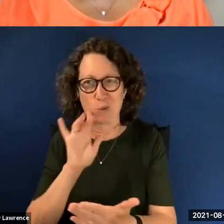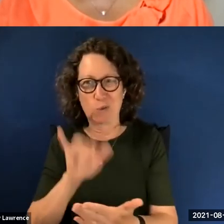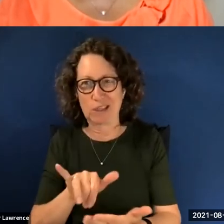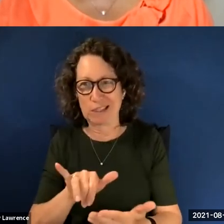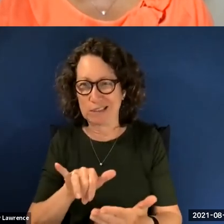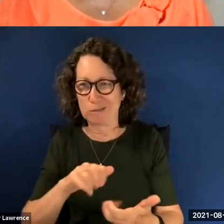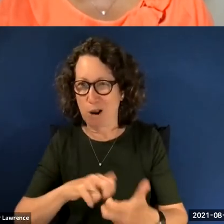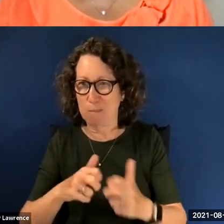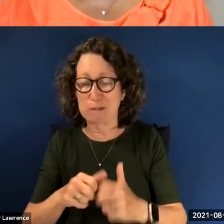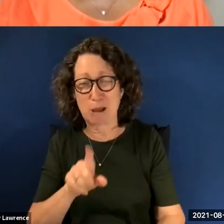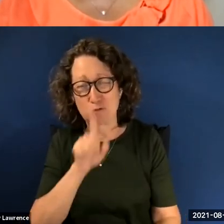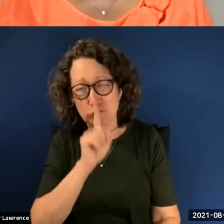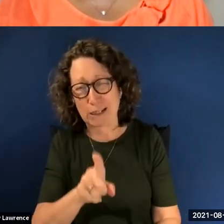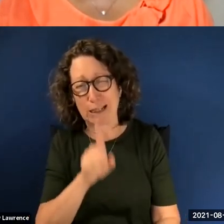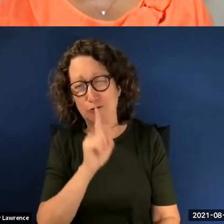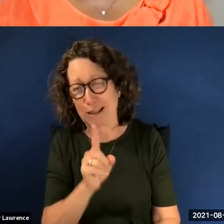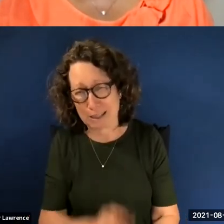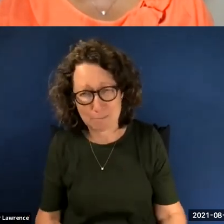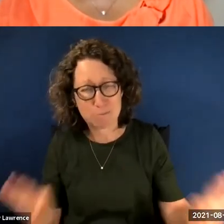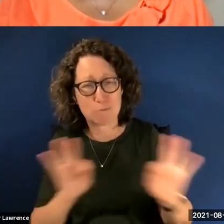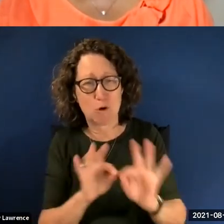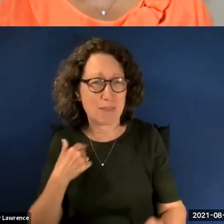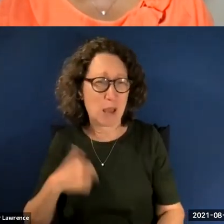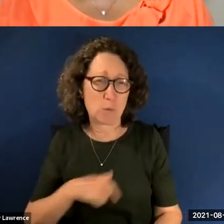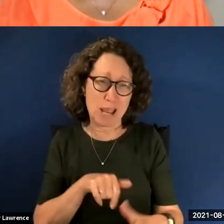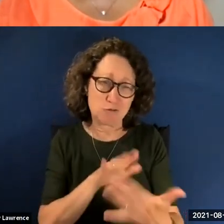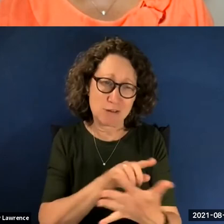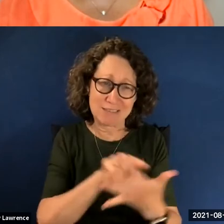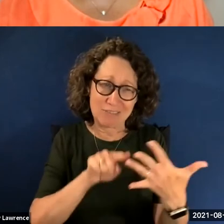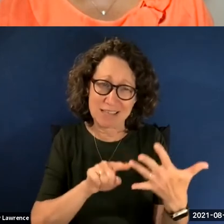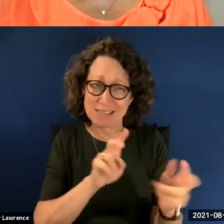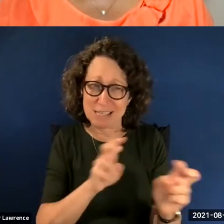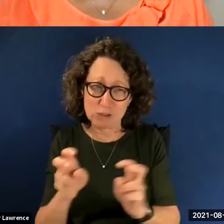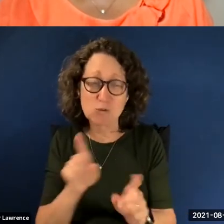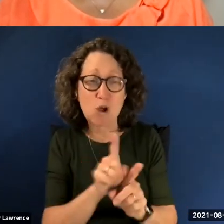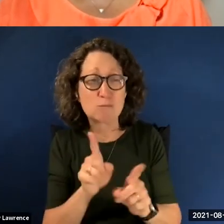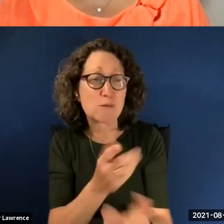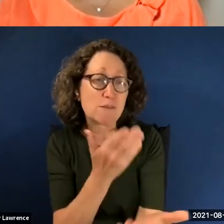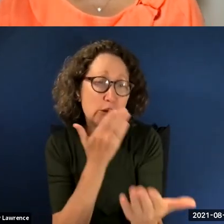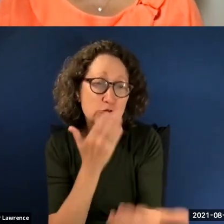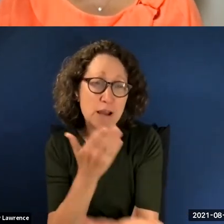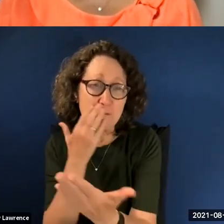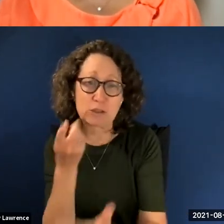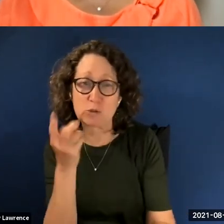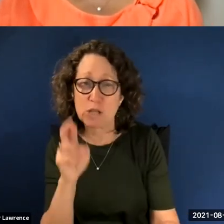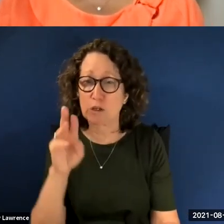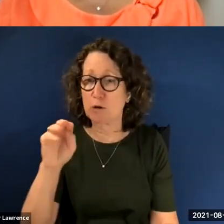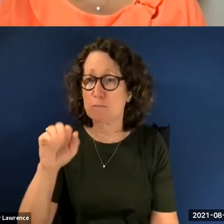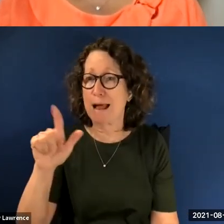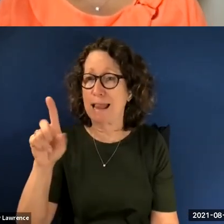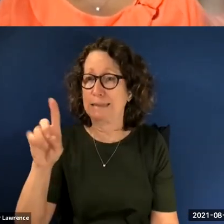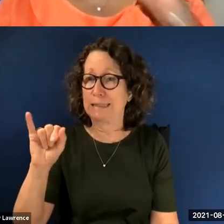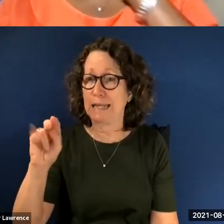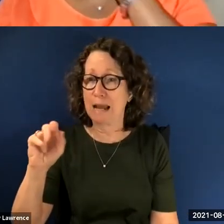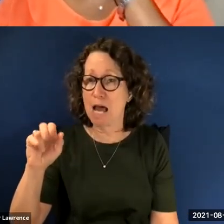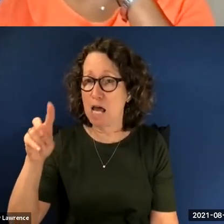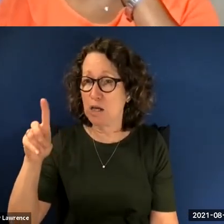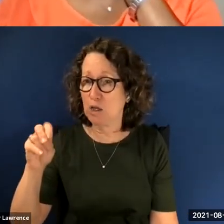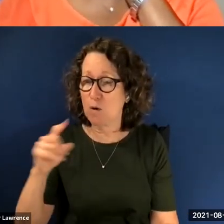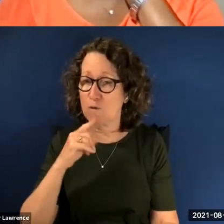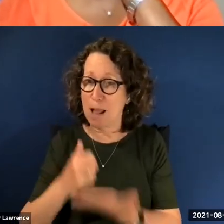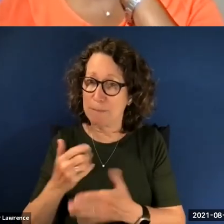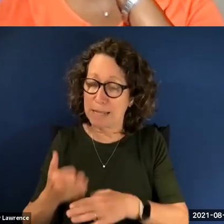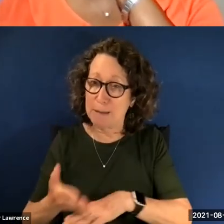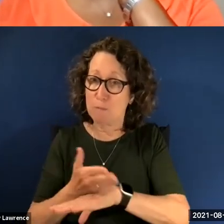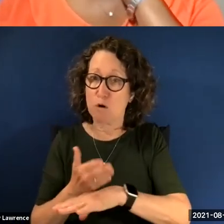But it is really, really important that we can address these issues. I'm also very grateful to Dr. Maldonado for helping to improve